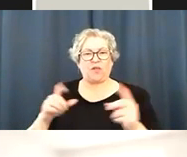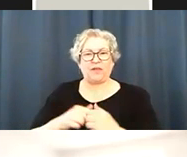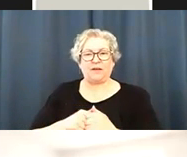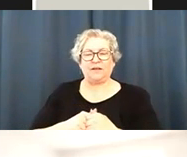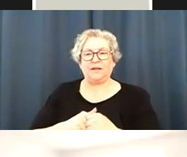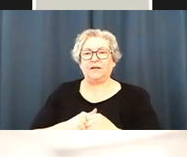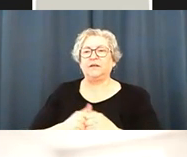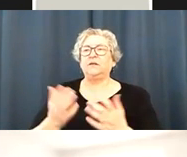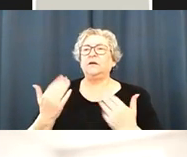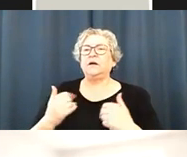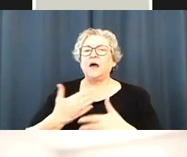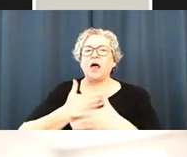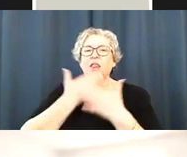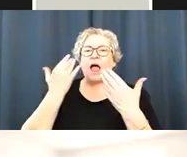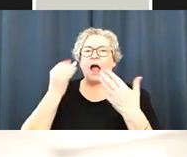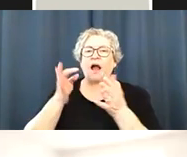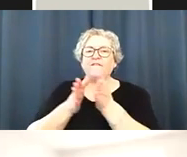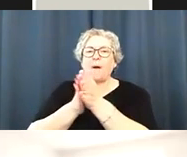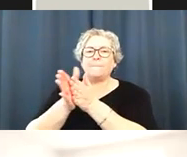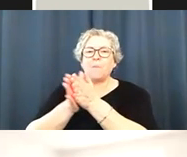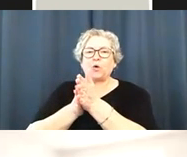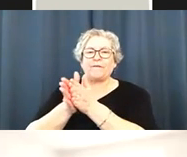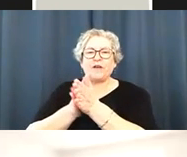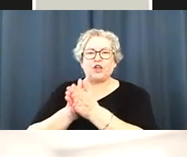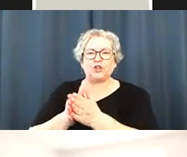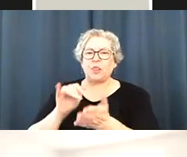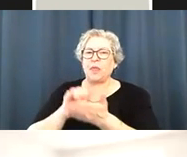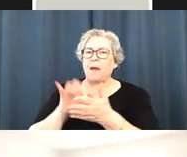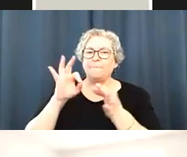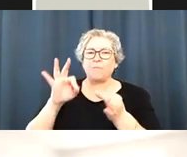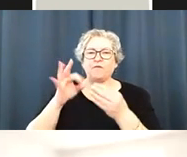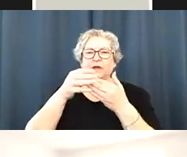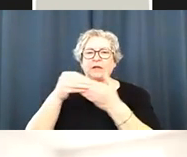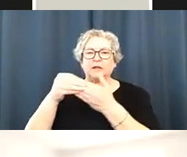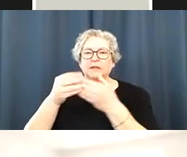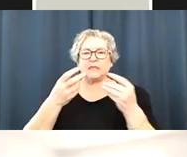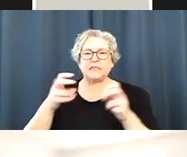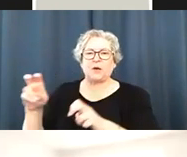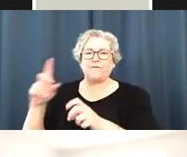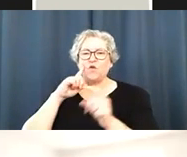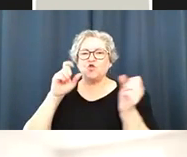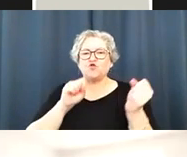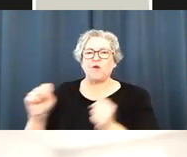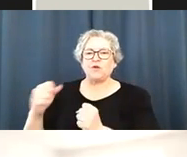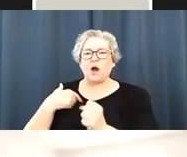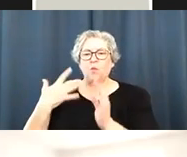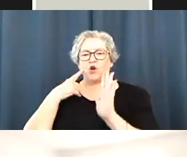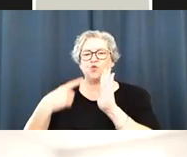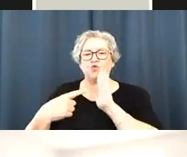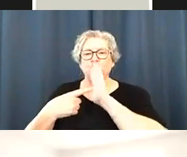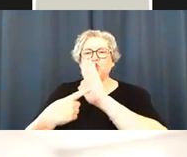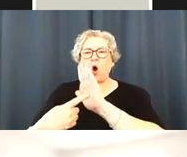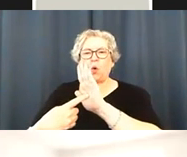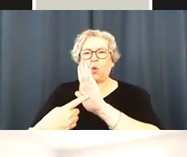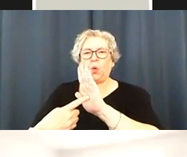motivation. Yes, and I think, Jody, that that's a great segue into the strategy that I want to show